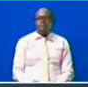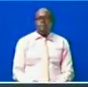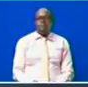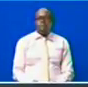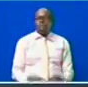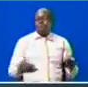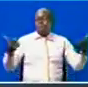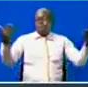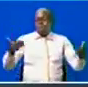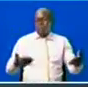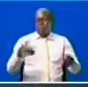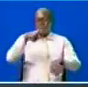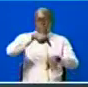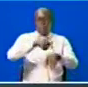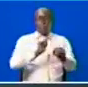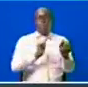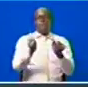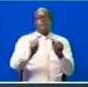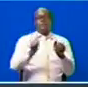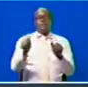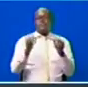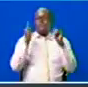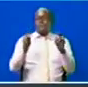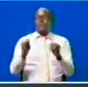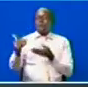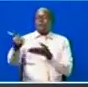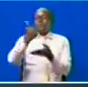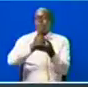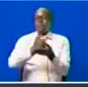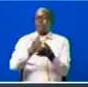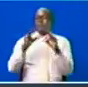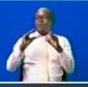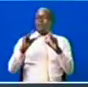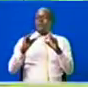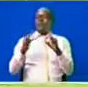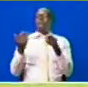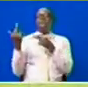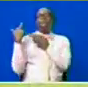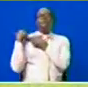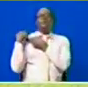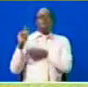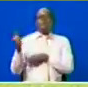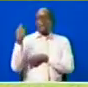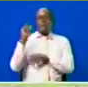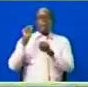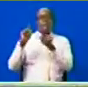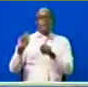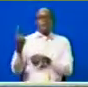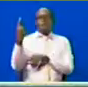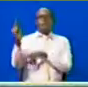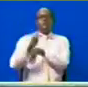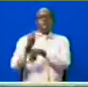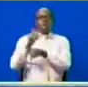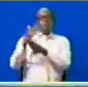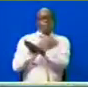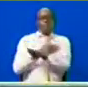Welcome back. Let's now take a look at the day's sports. Newly appointed coach Sebastian Migné took charge of Harambee Stars' first training session ahead of